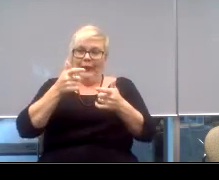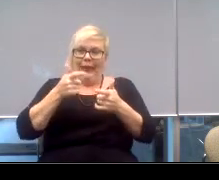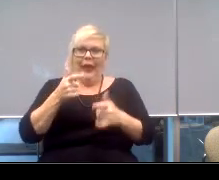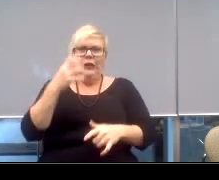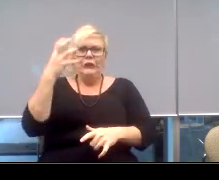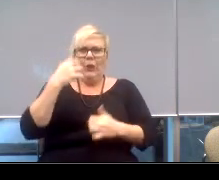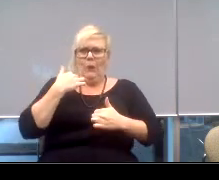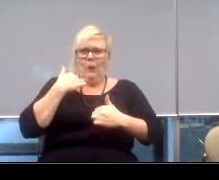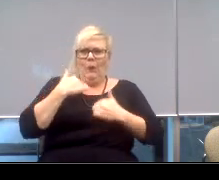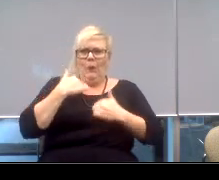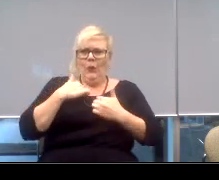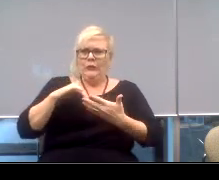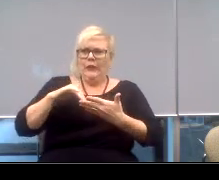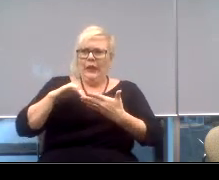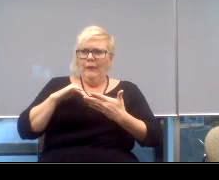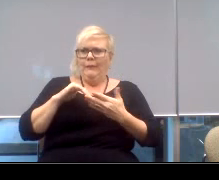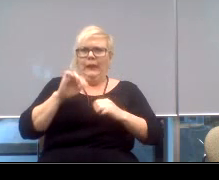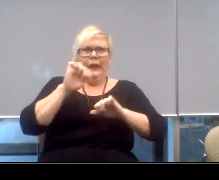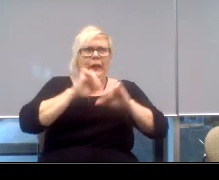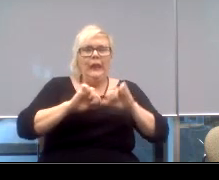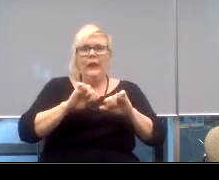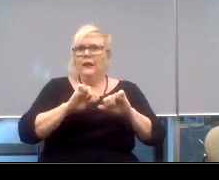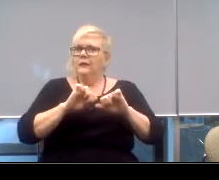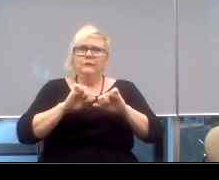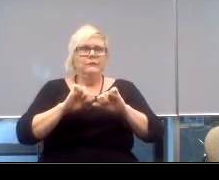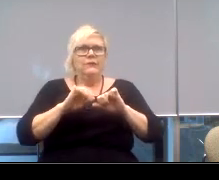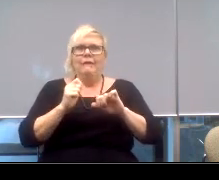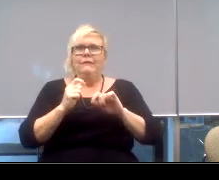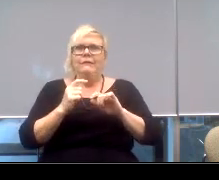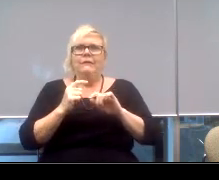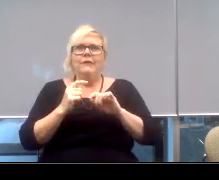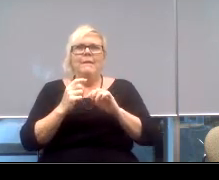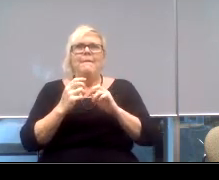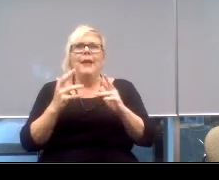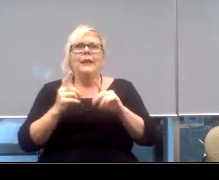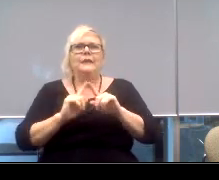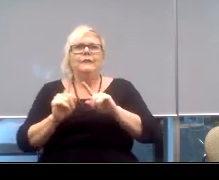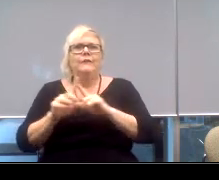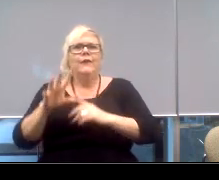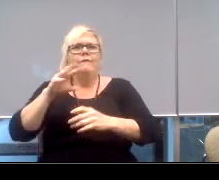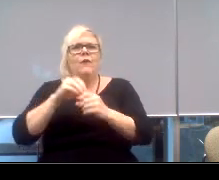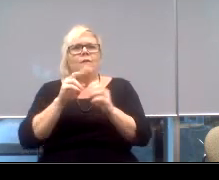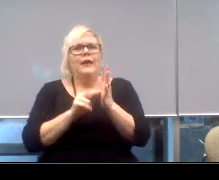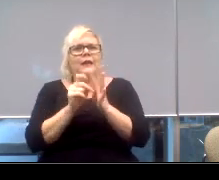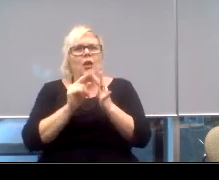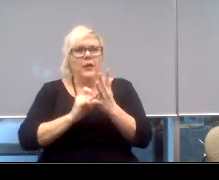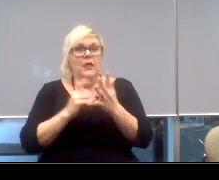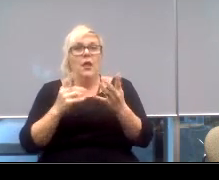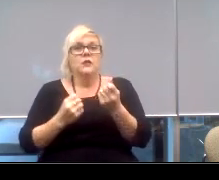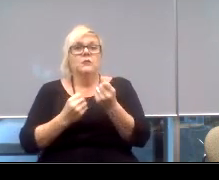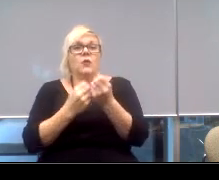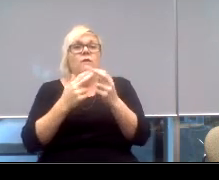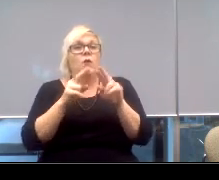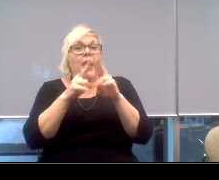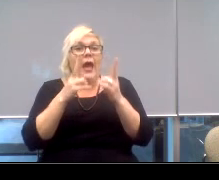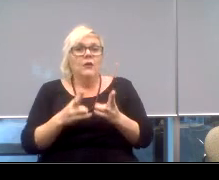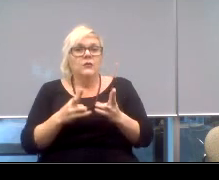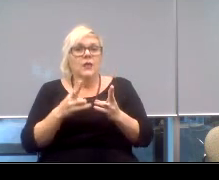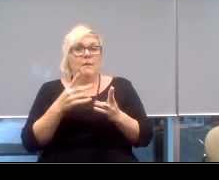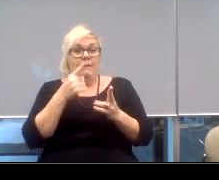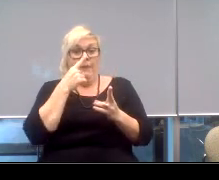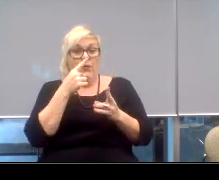There are lots of opportunities to be involved in the National Disability Insurance Scheme. There's household supports as people choose to